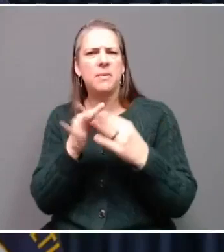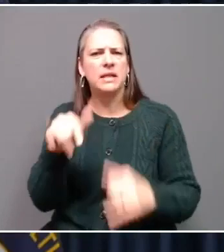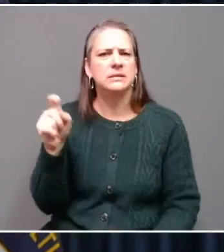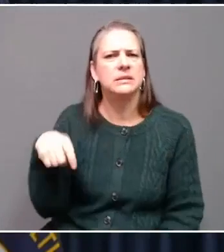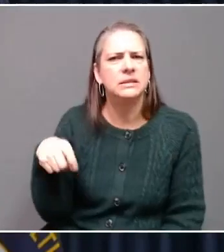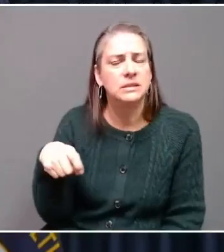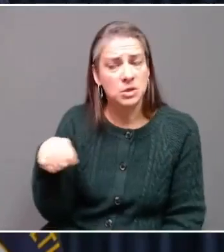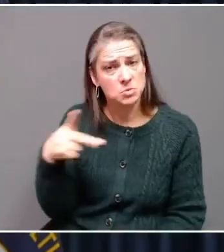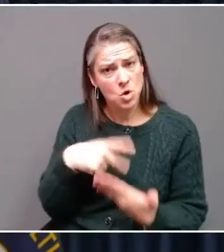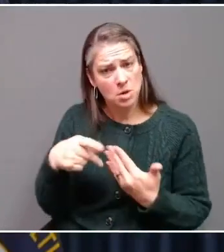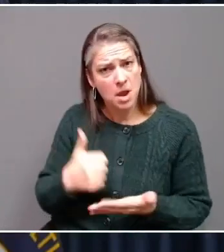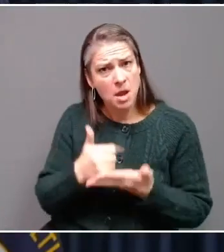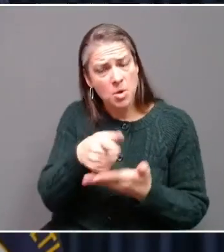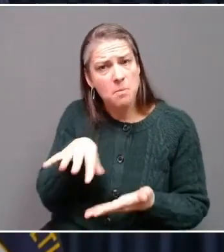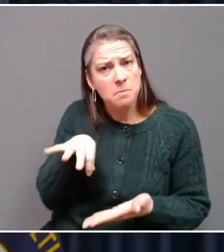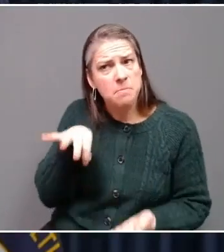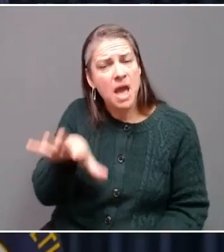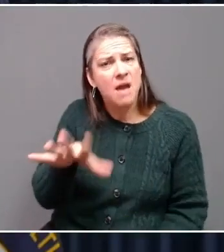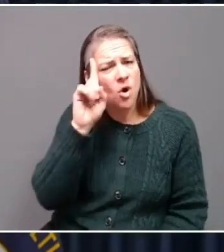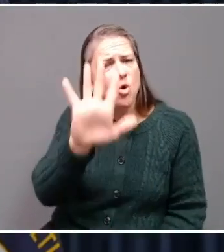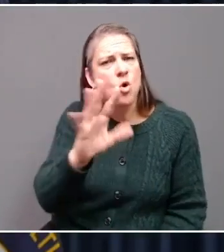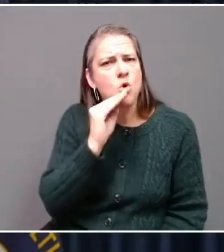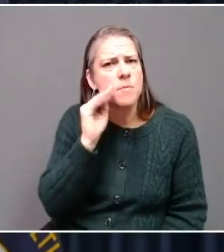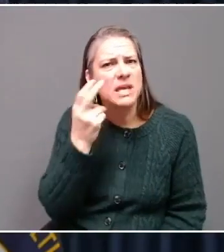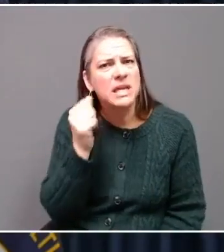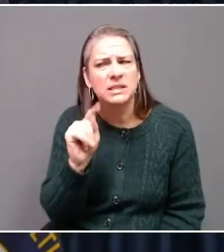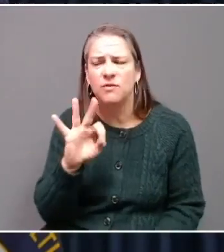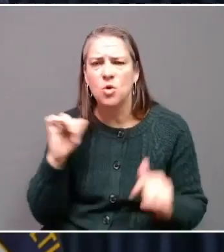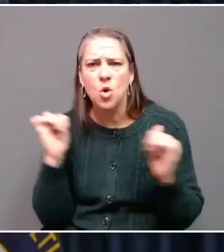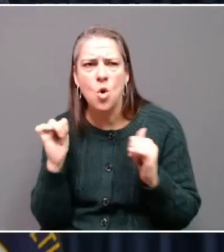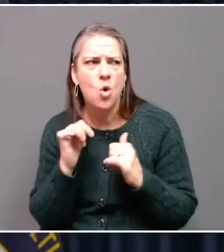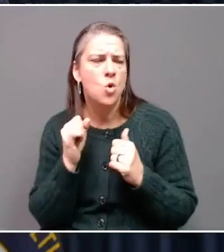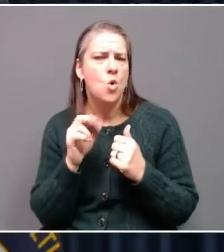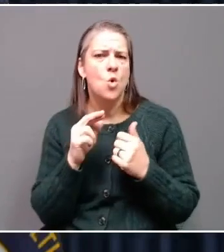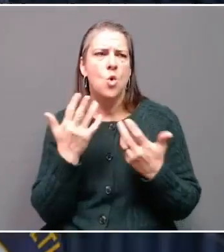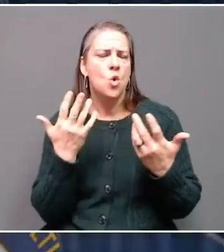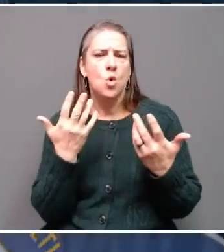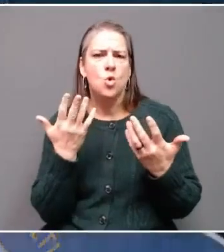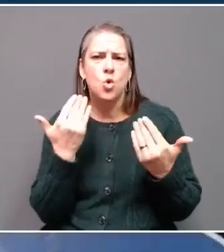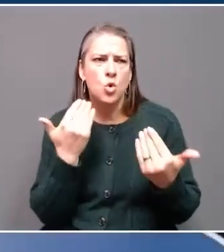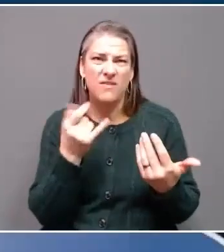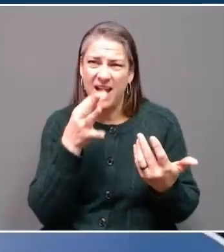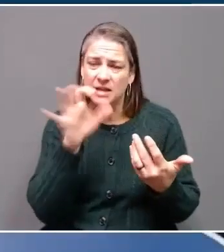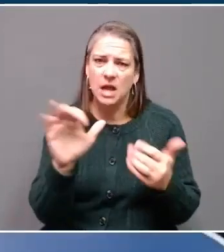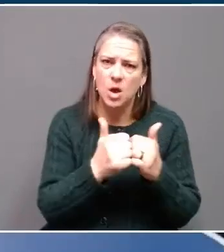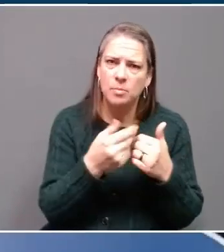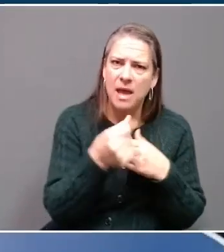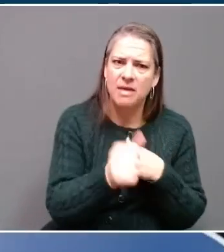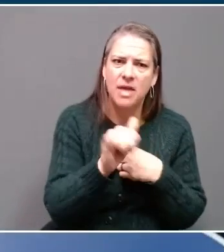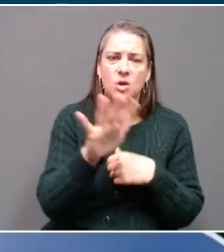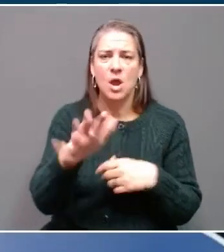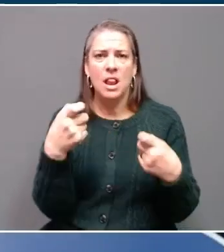helps folks be able to pay to heat their homes when it's cold, or cool their homes when it's hot, and help with their energy bills. And